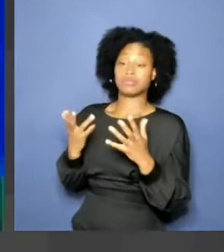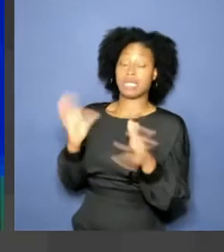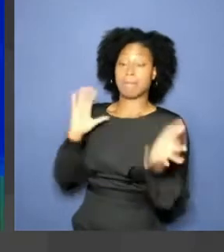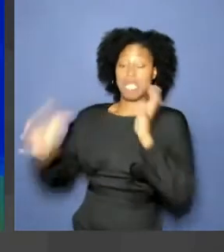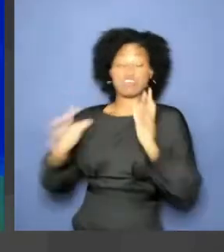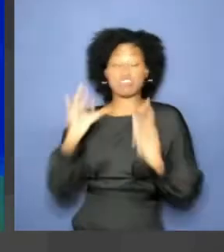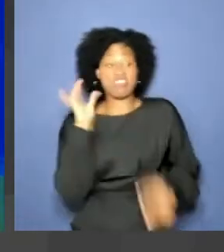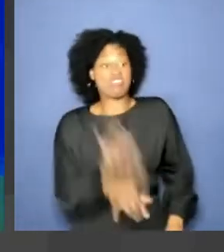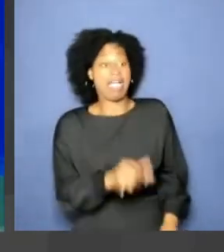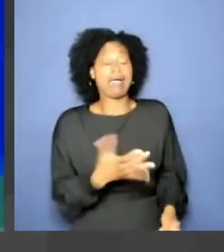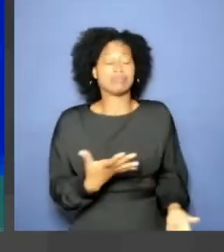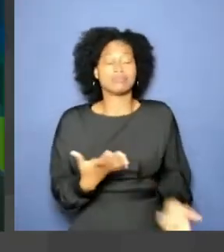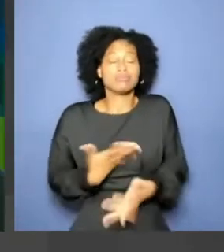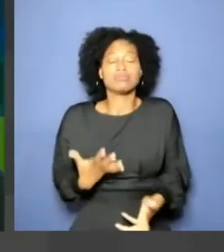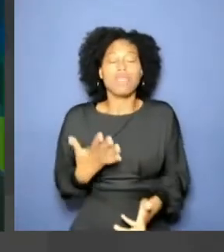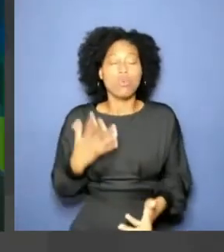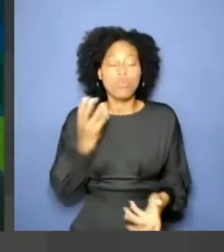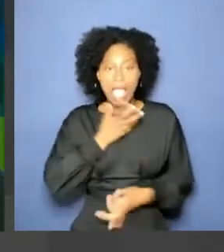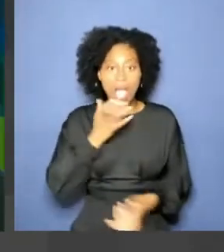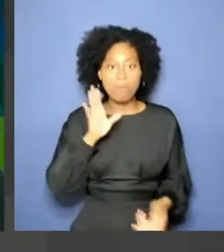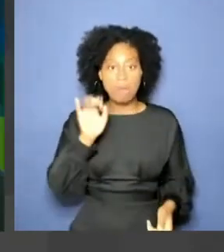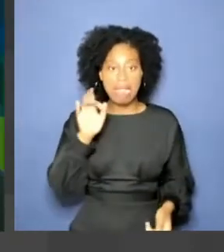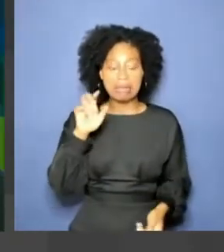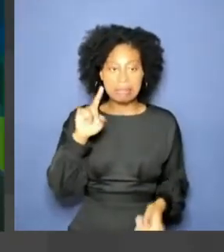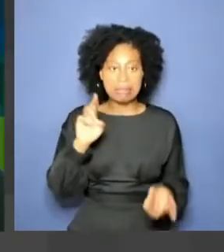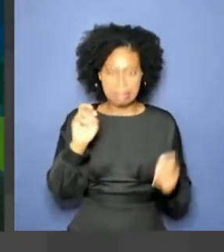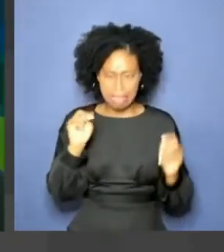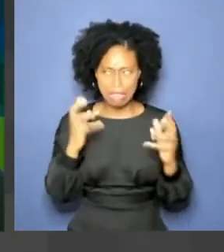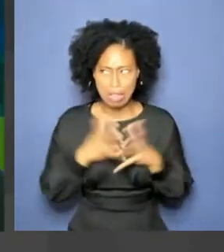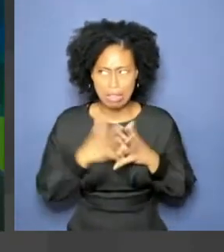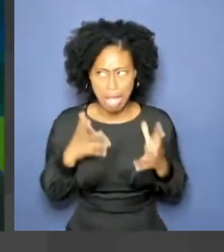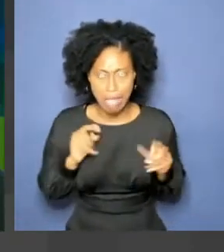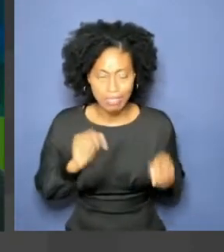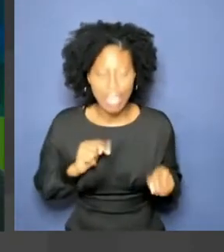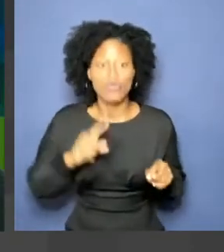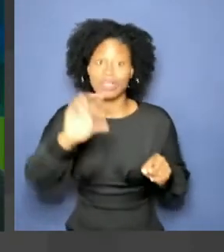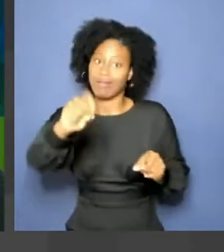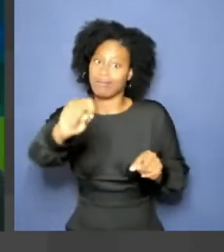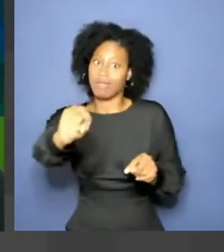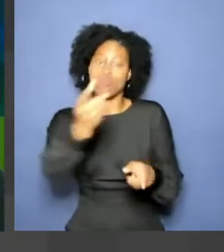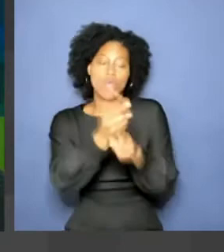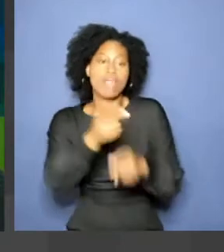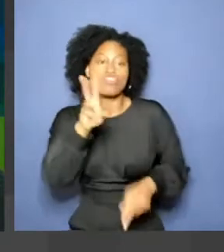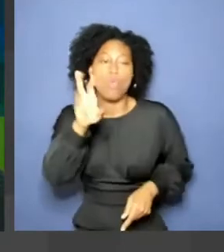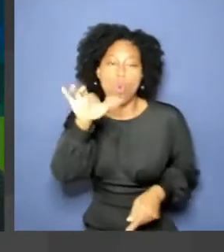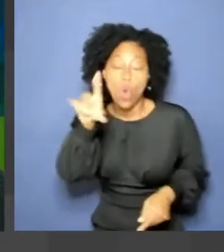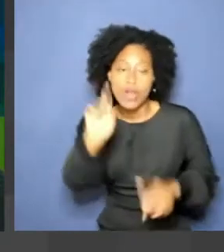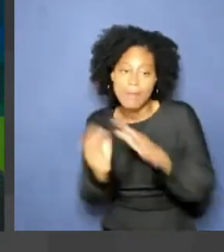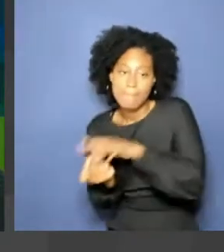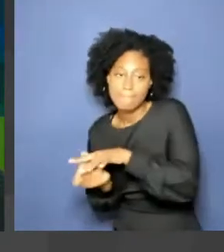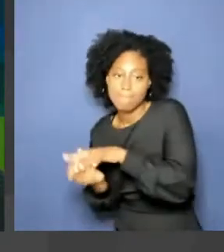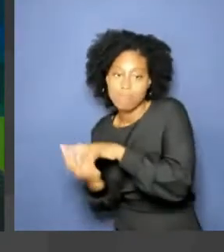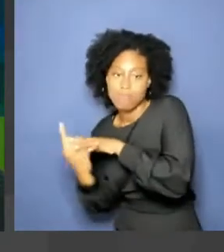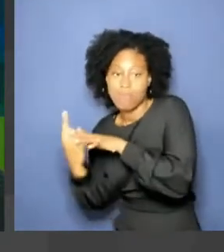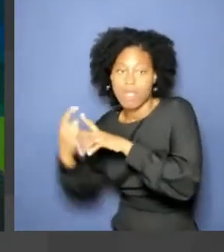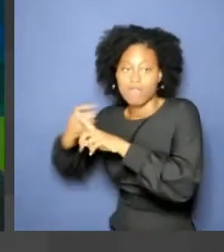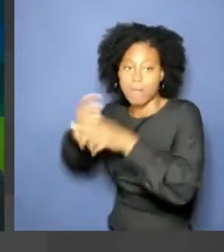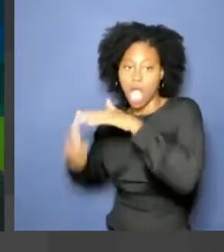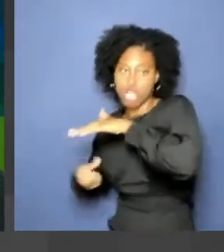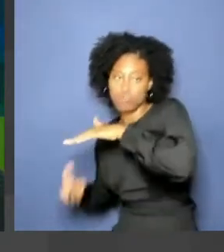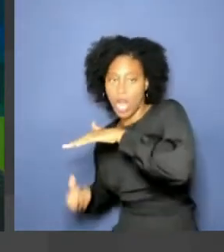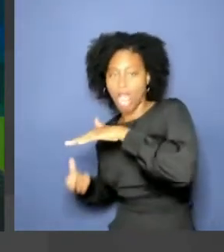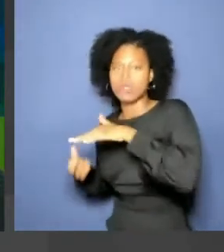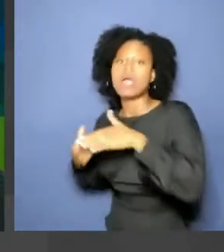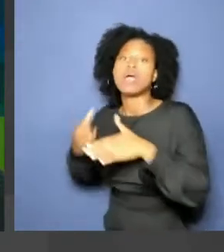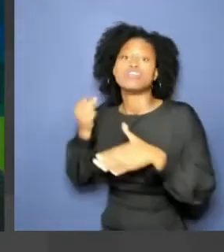there, Brandon. Definitely a lot to unpack. I mean, the first thing is that the warden actually emerges underground. So that means you know